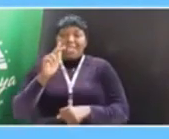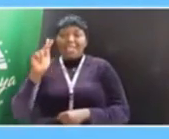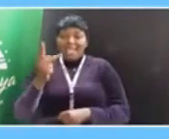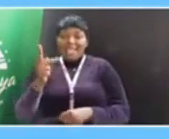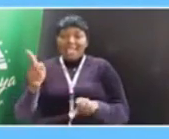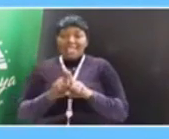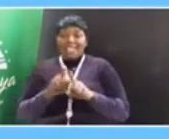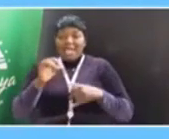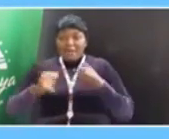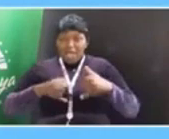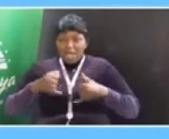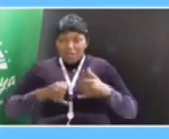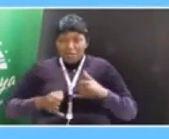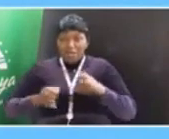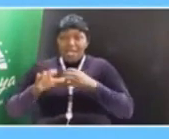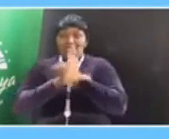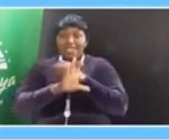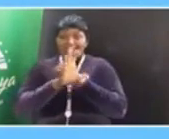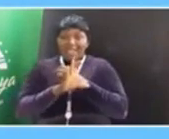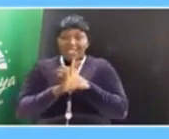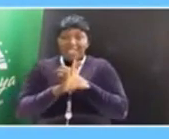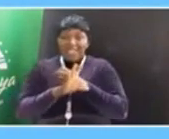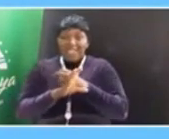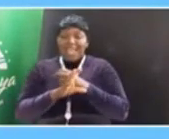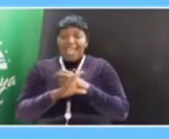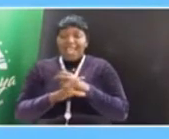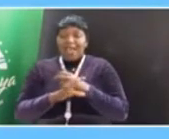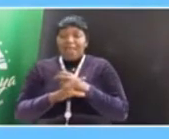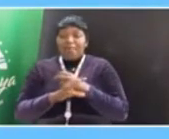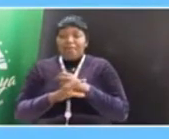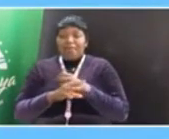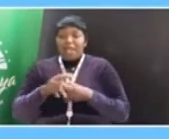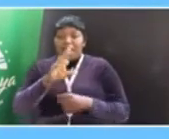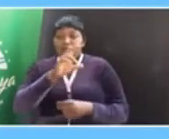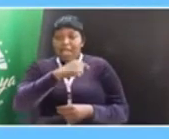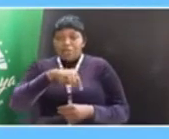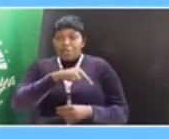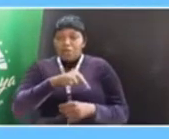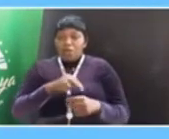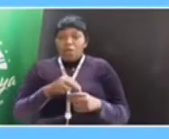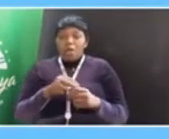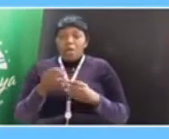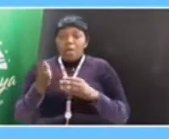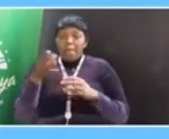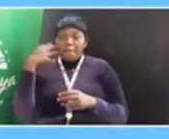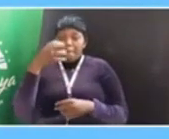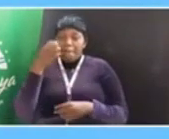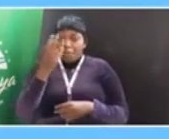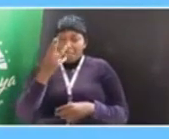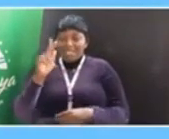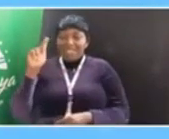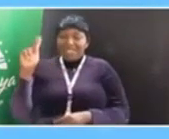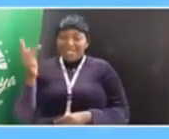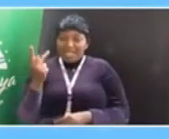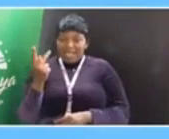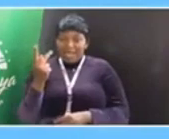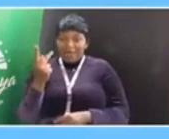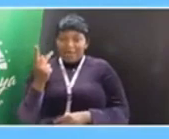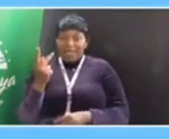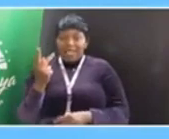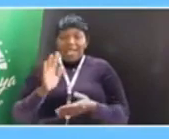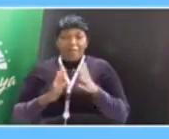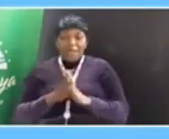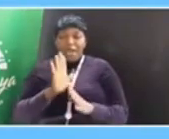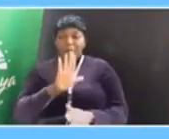enjoying the country's natural beauty and high quality lifestyle. Kenya can be your